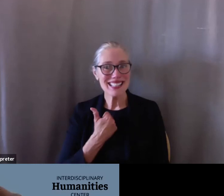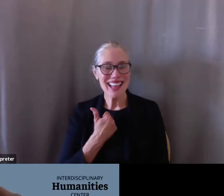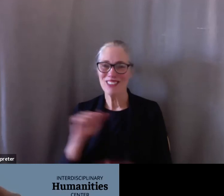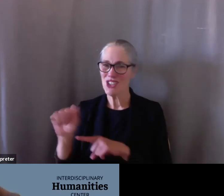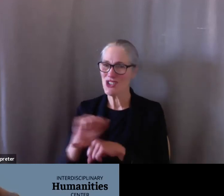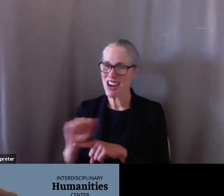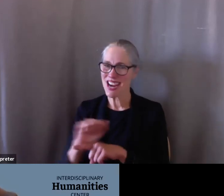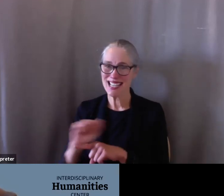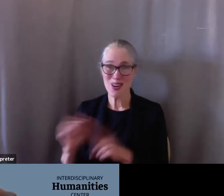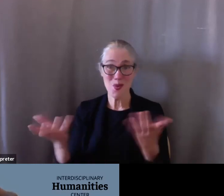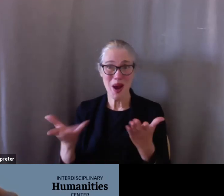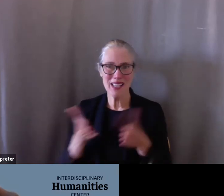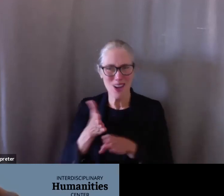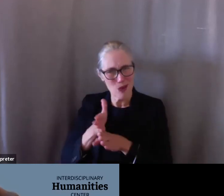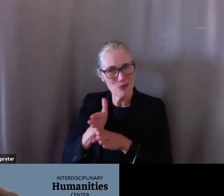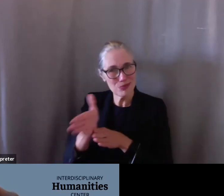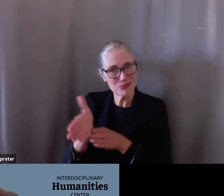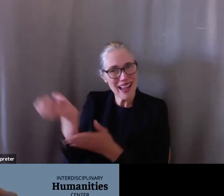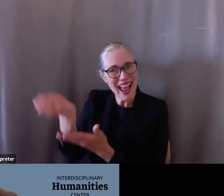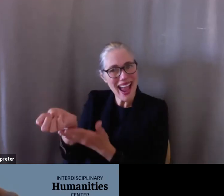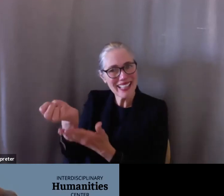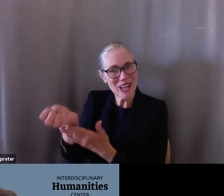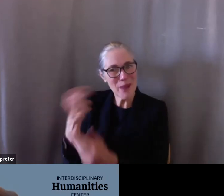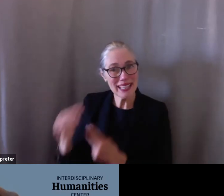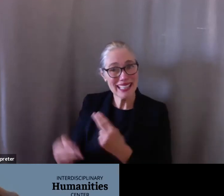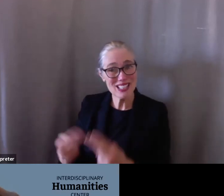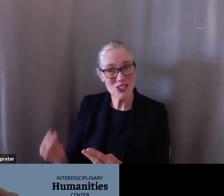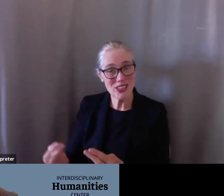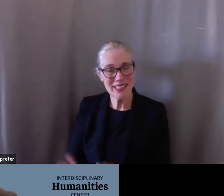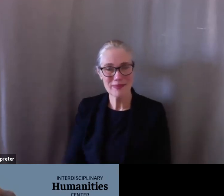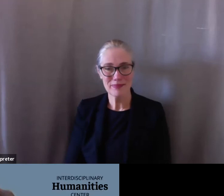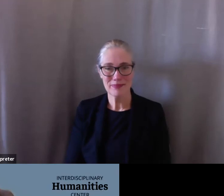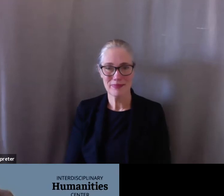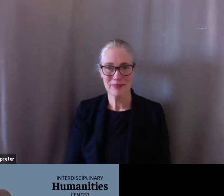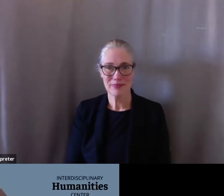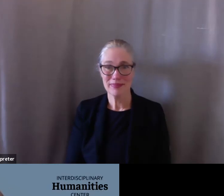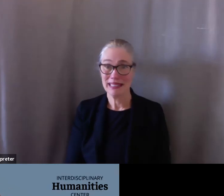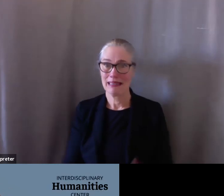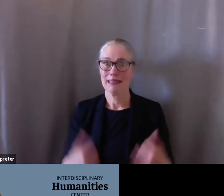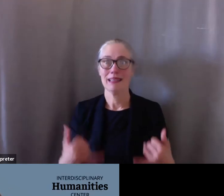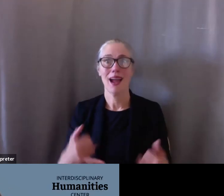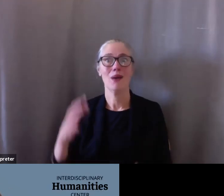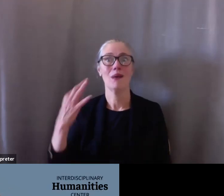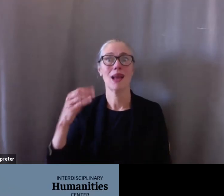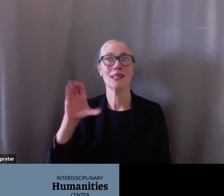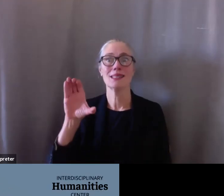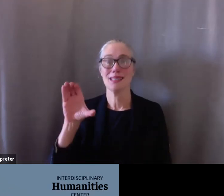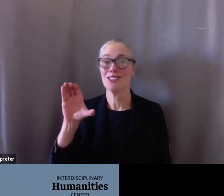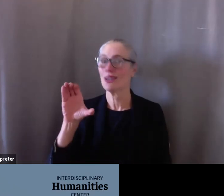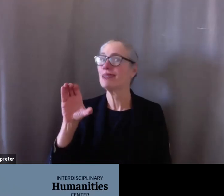the abolitionists, many of the abolitionists, rank and file abolitionists, are quite